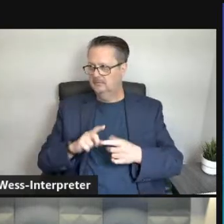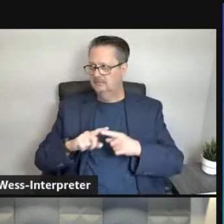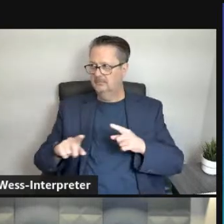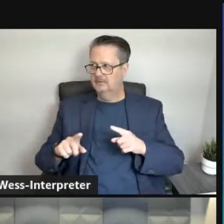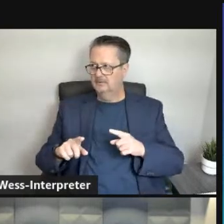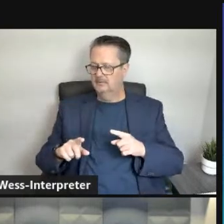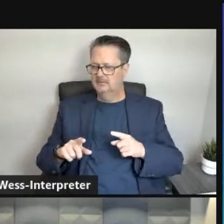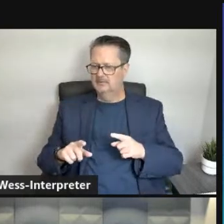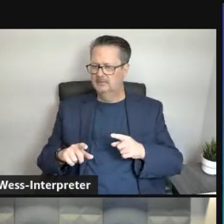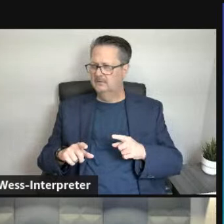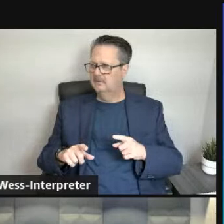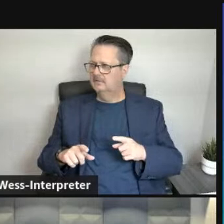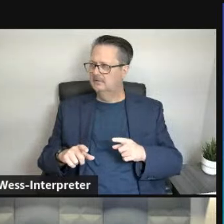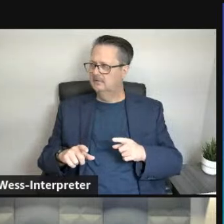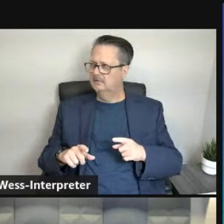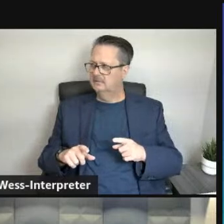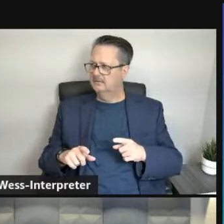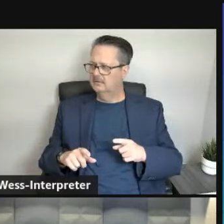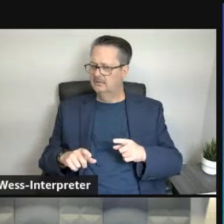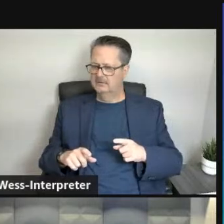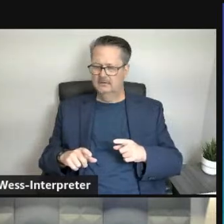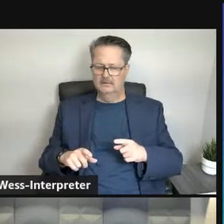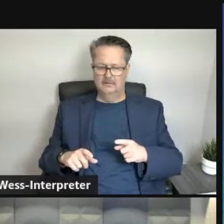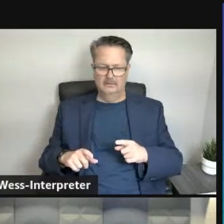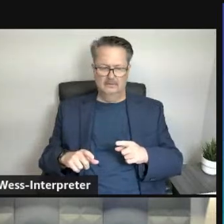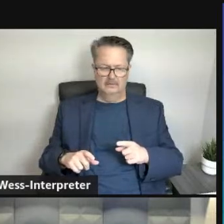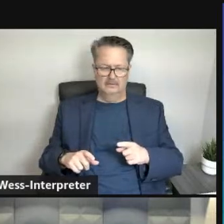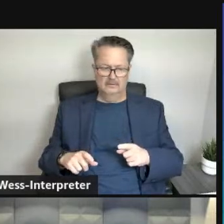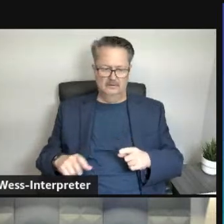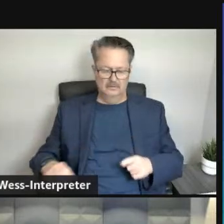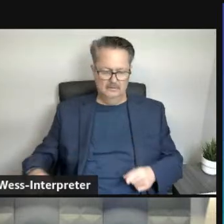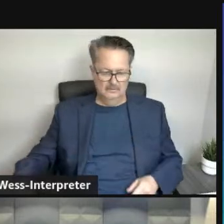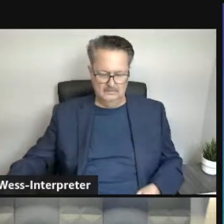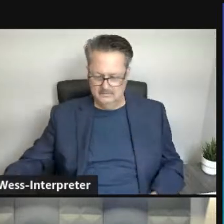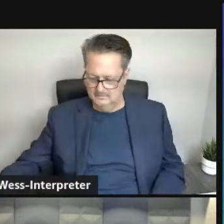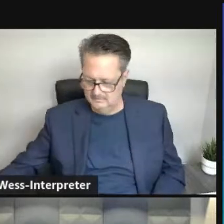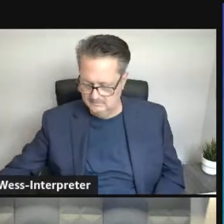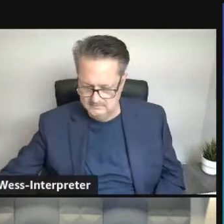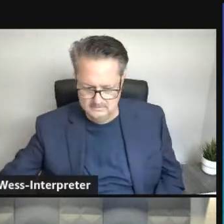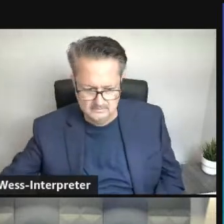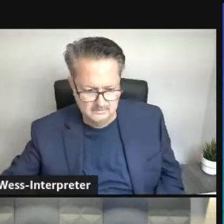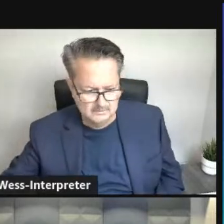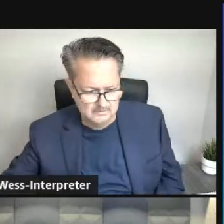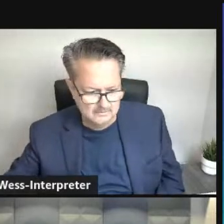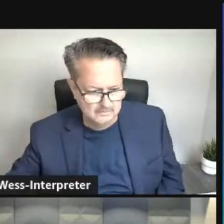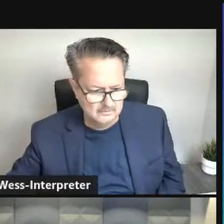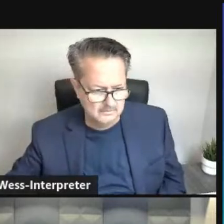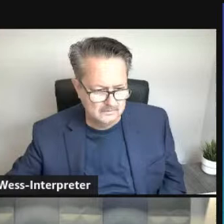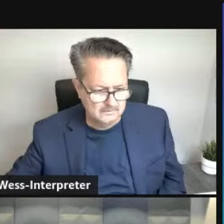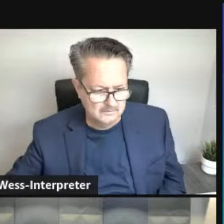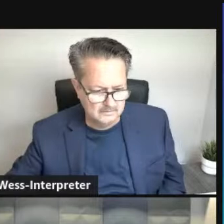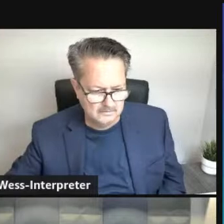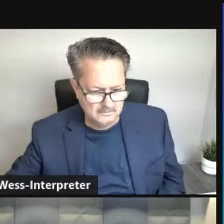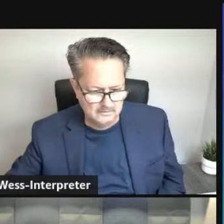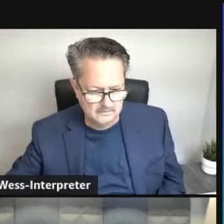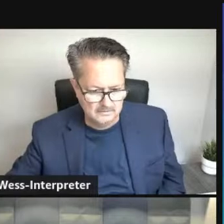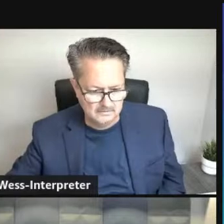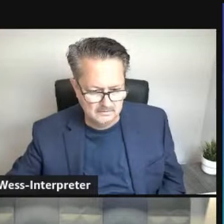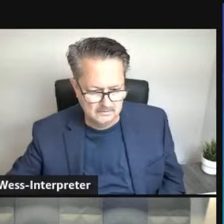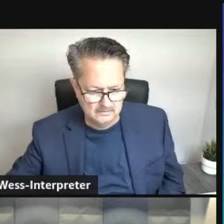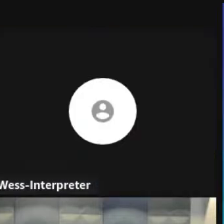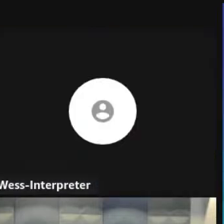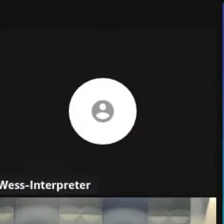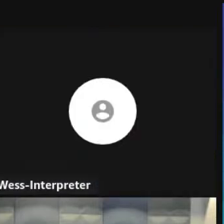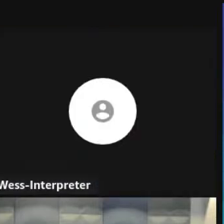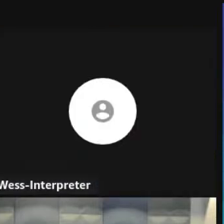tooling. So the customer has data in Oracle and they use source connector to move data from Oracle into